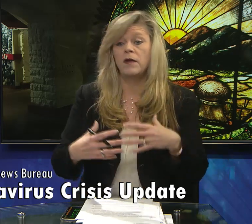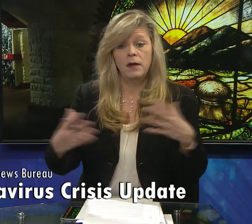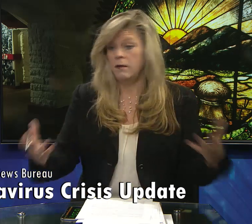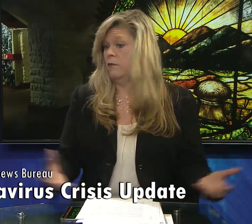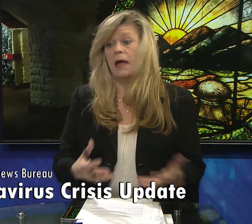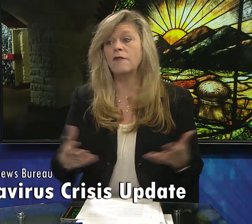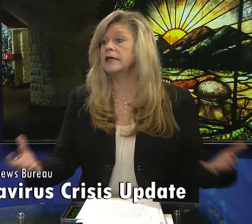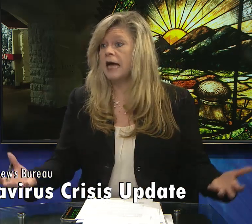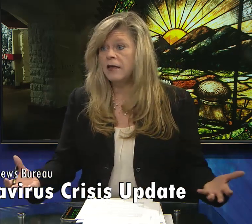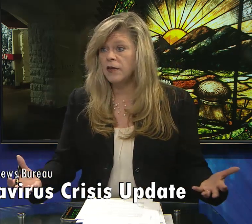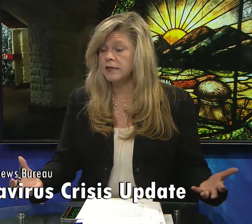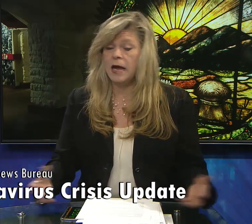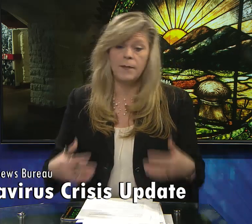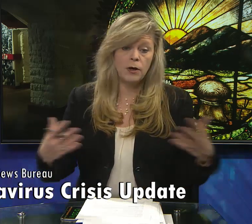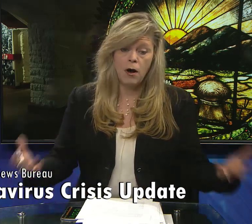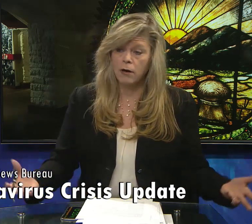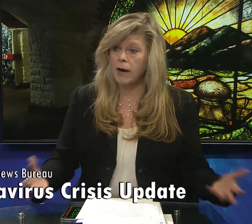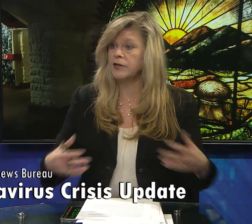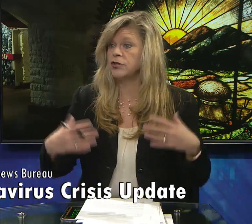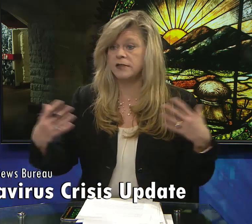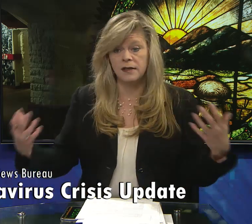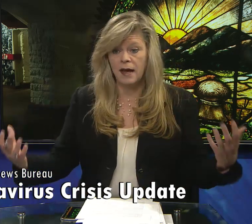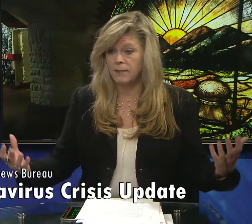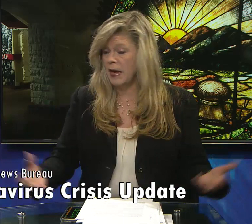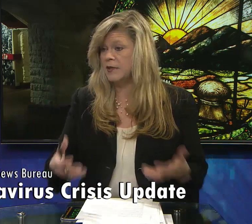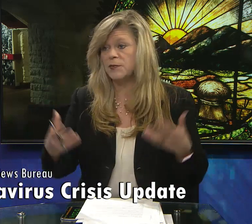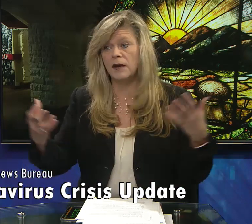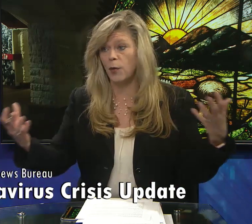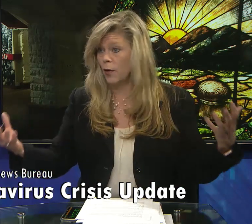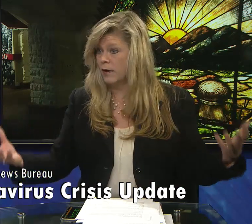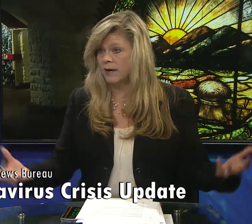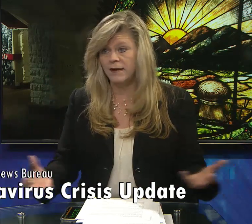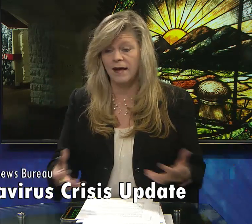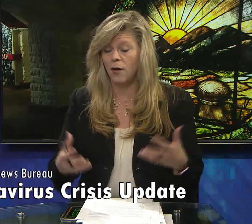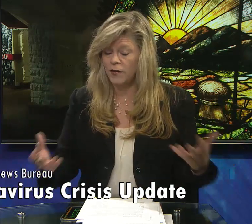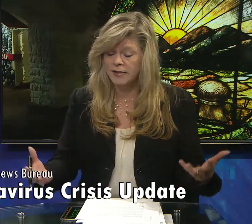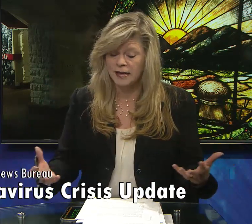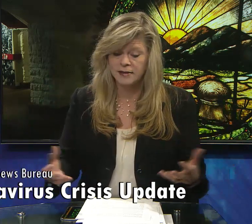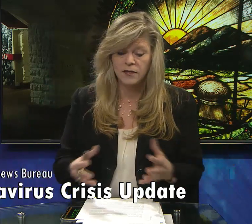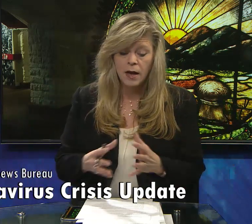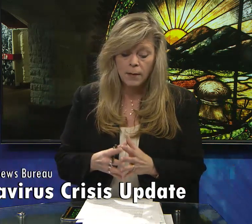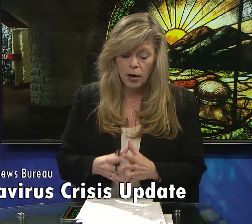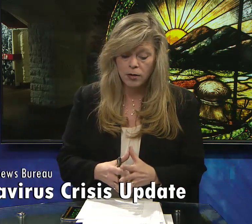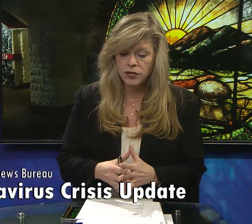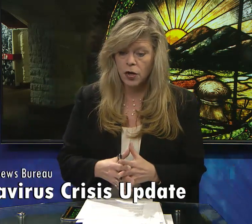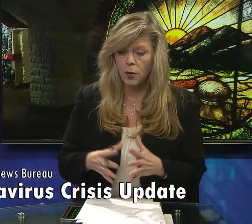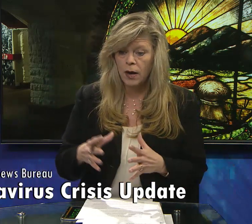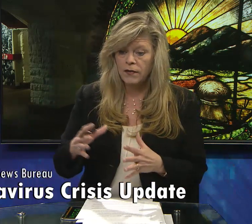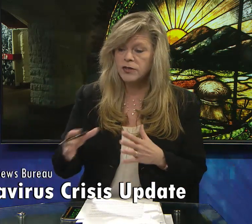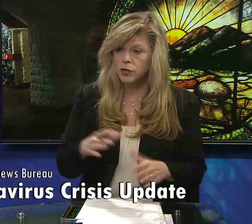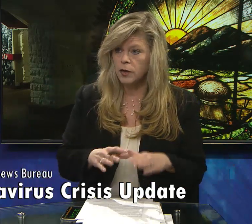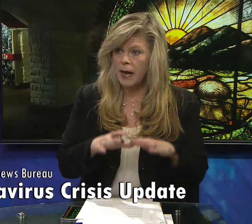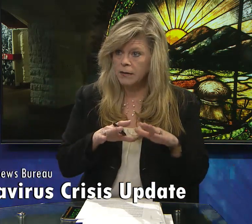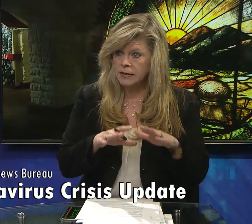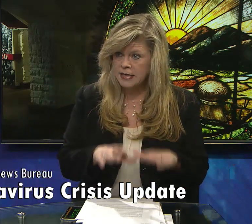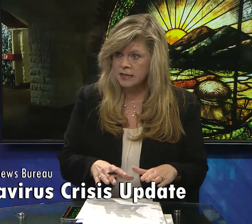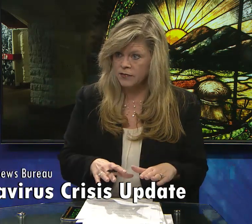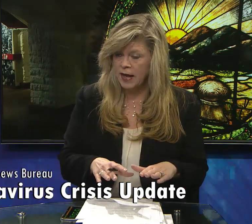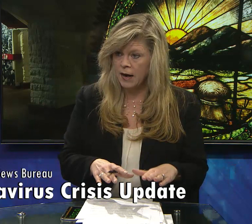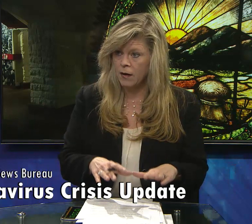with everyday things that happen, car crashes and babies being born and all this kind of stuff, but also the concern